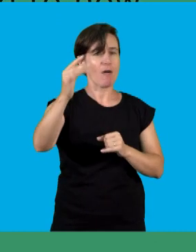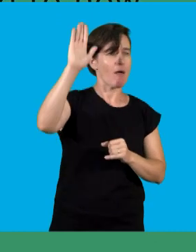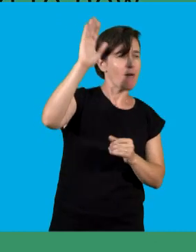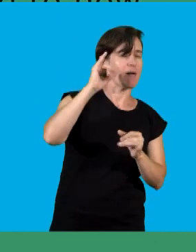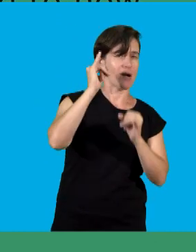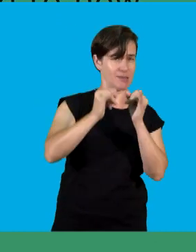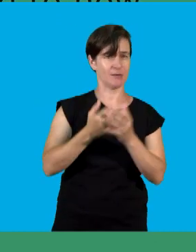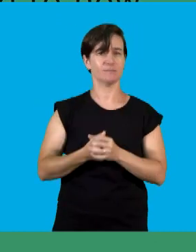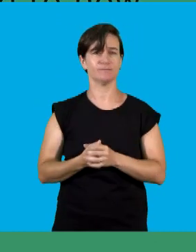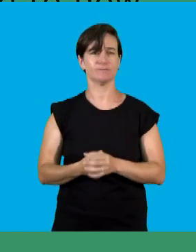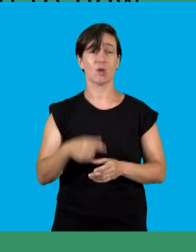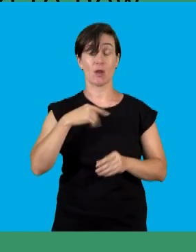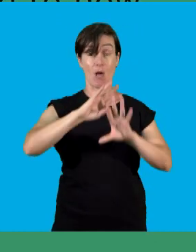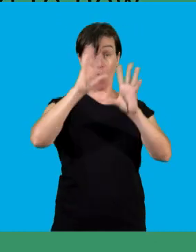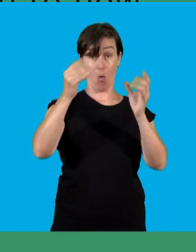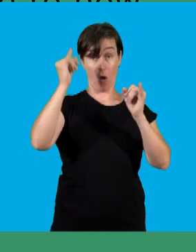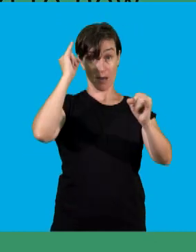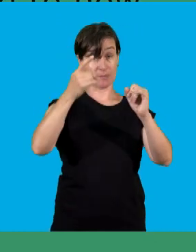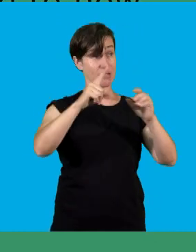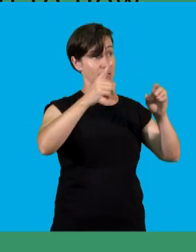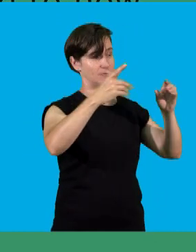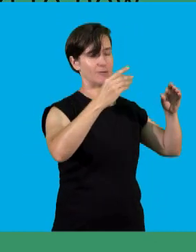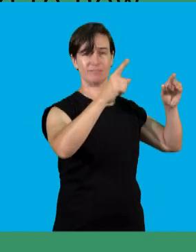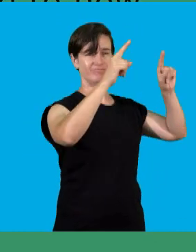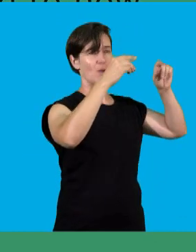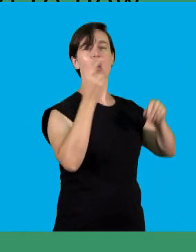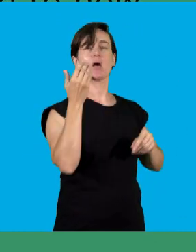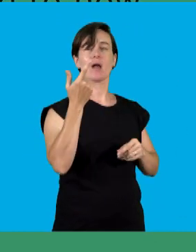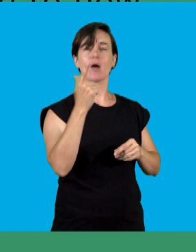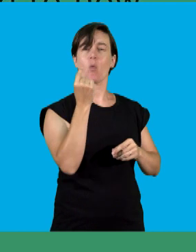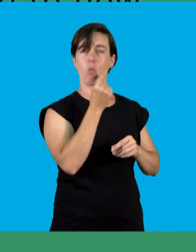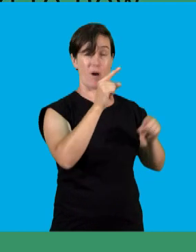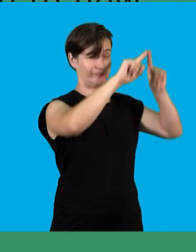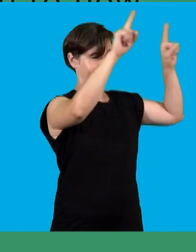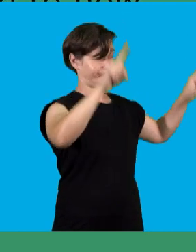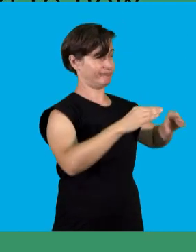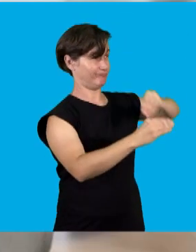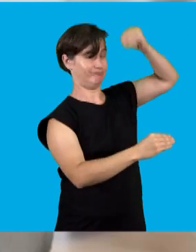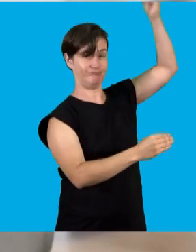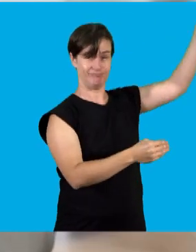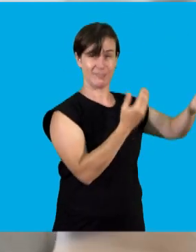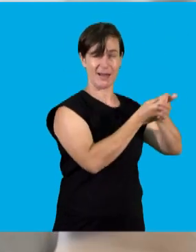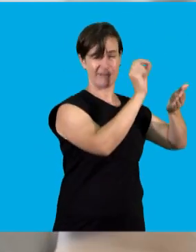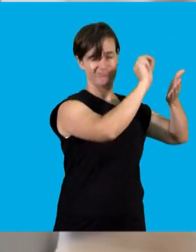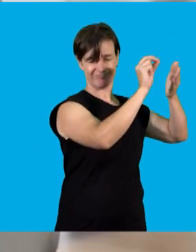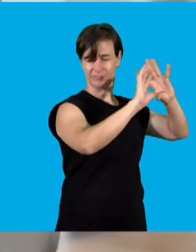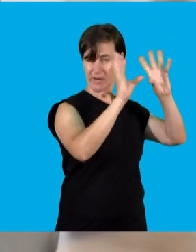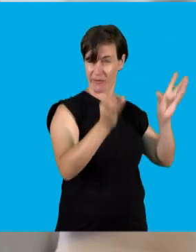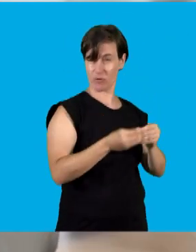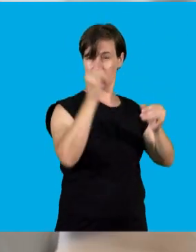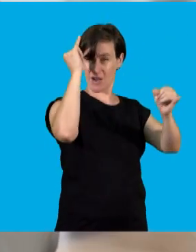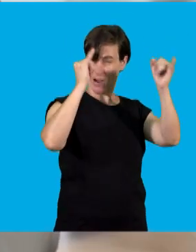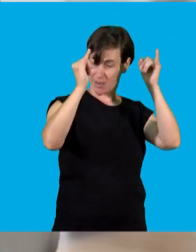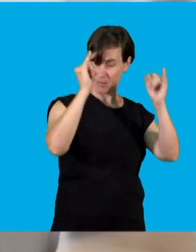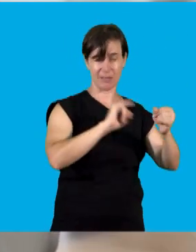ideas must be written on a flip chart. So remember, this is now the application. You're not giving us the advantages or the disadvantage of